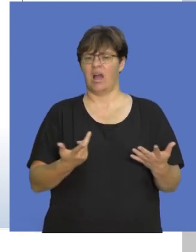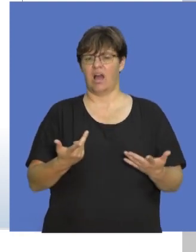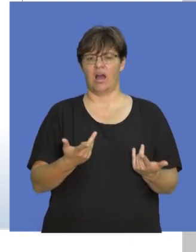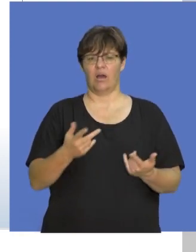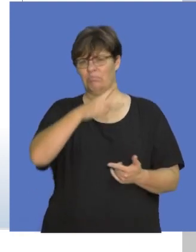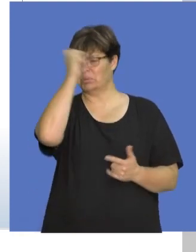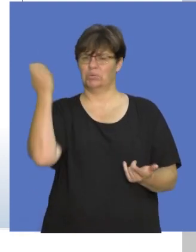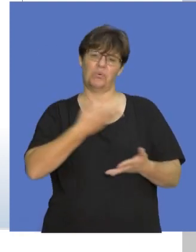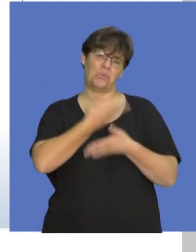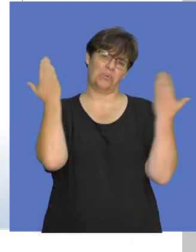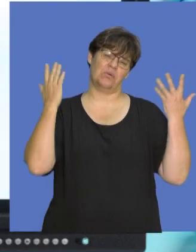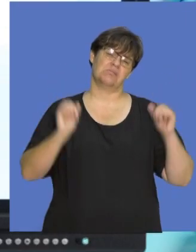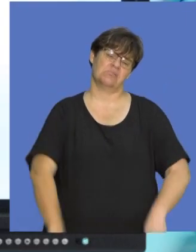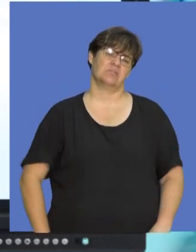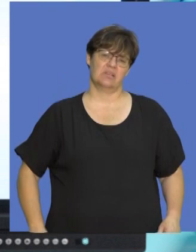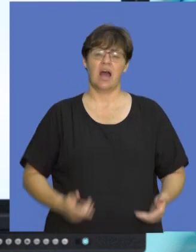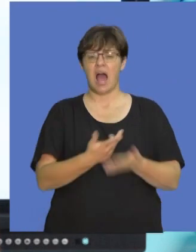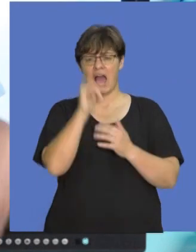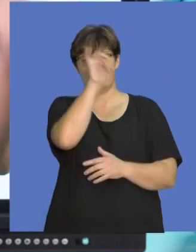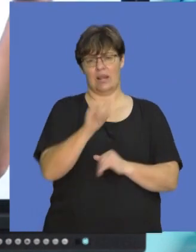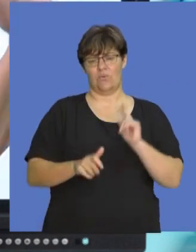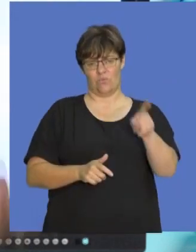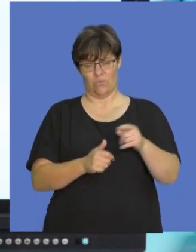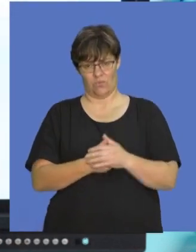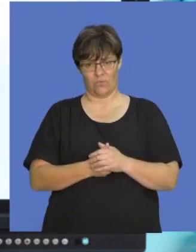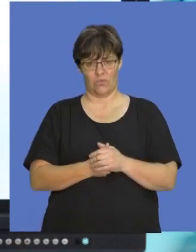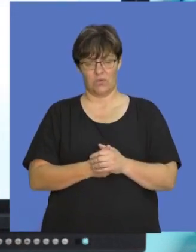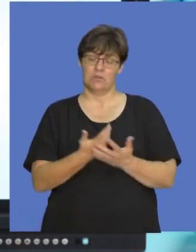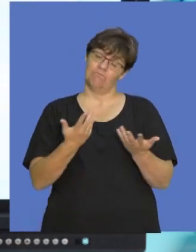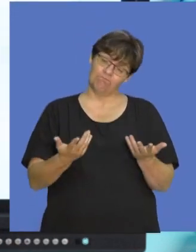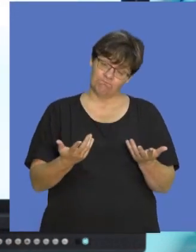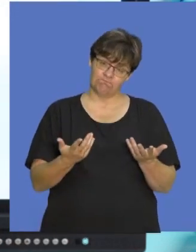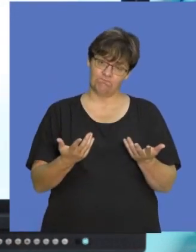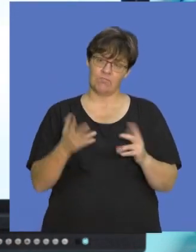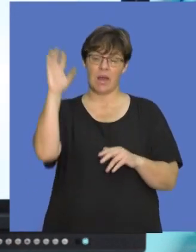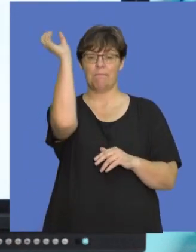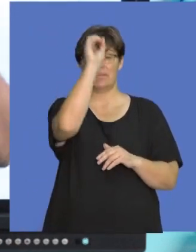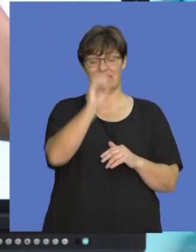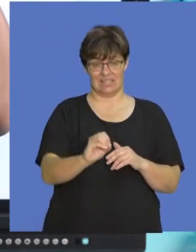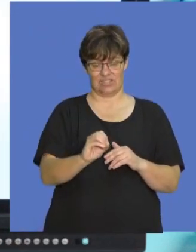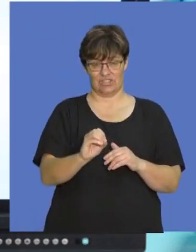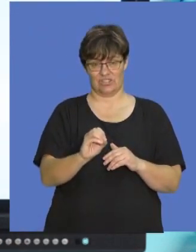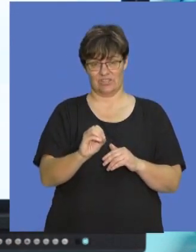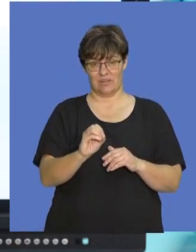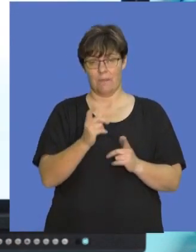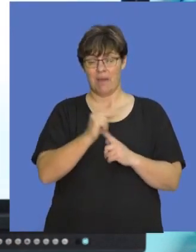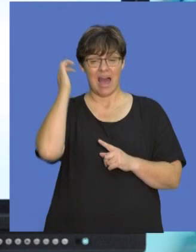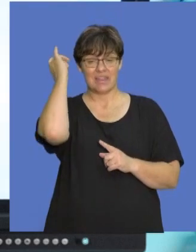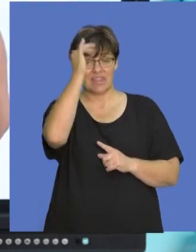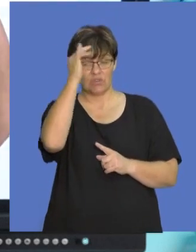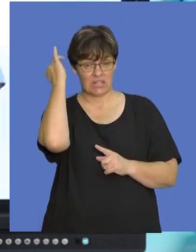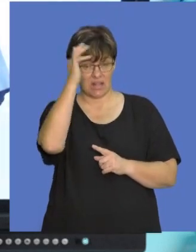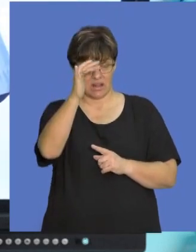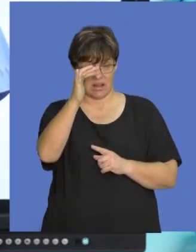Ah, it didn't land on blue this time. It landed on yellow. So the percentage of